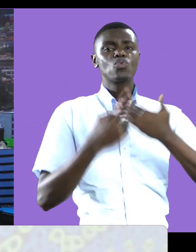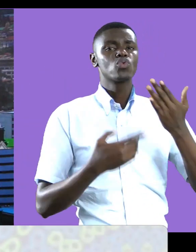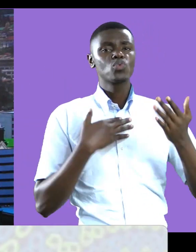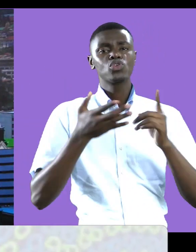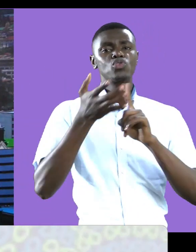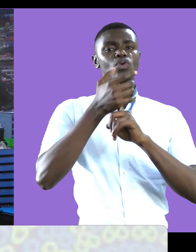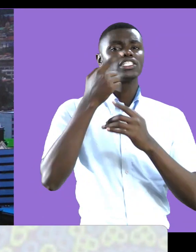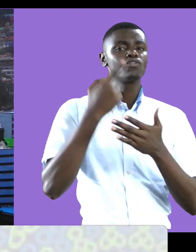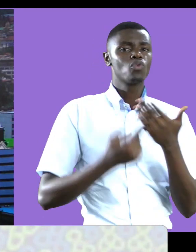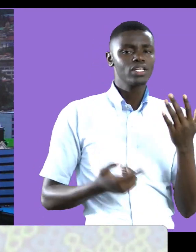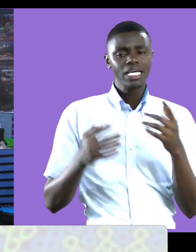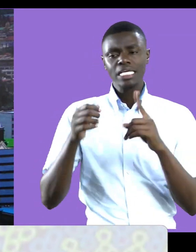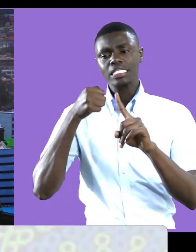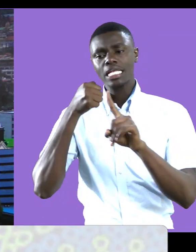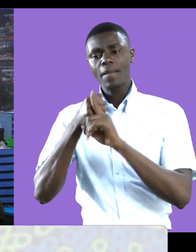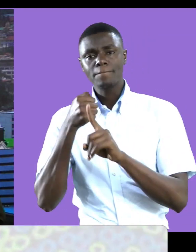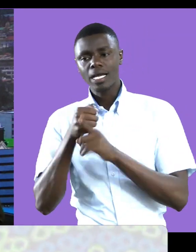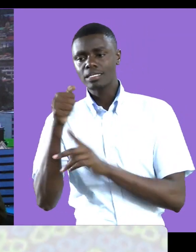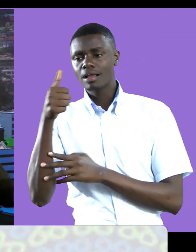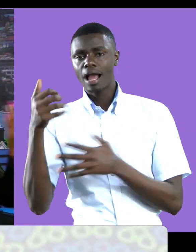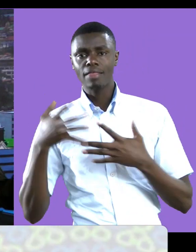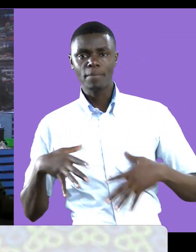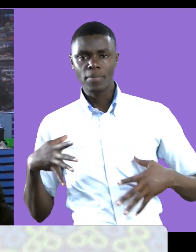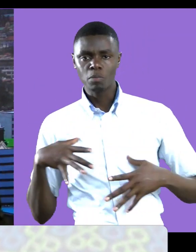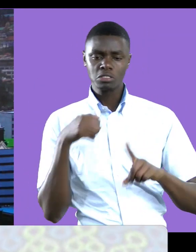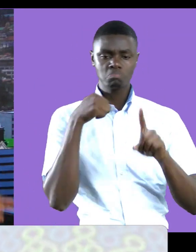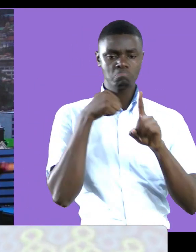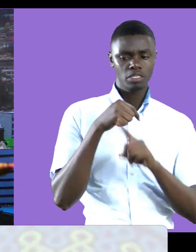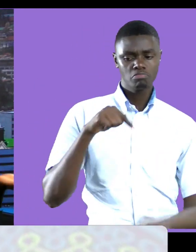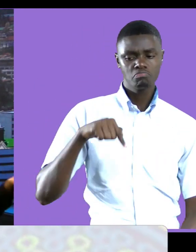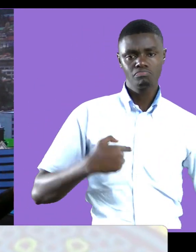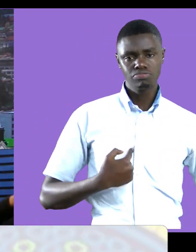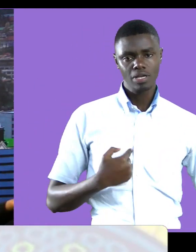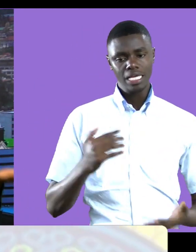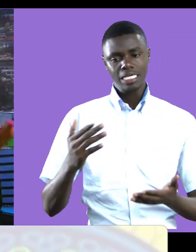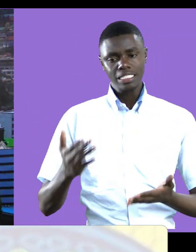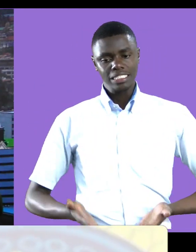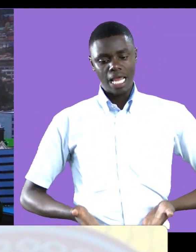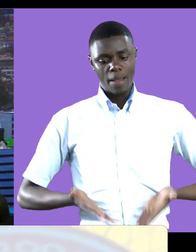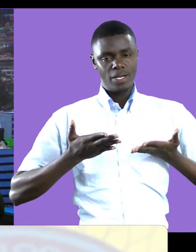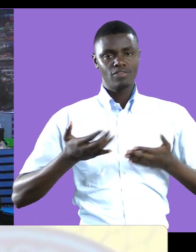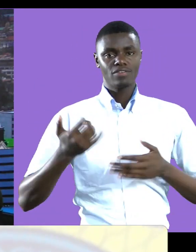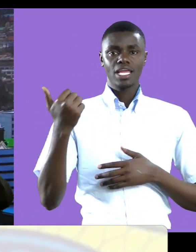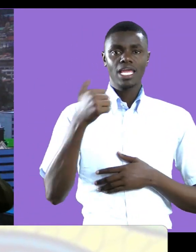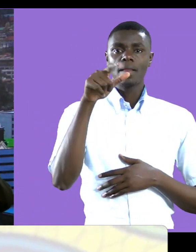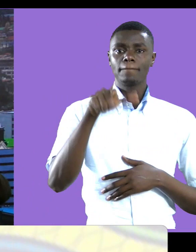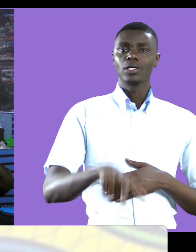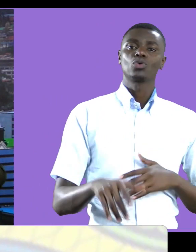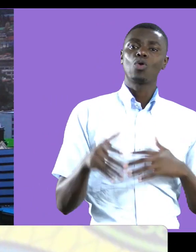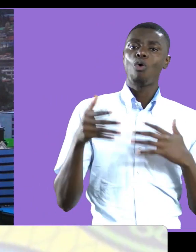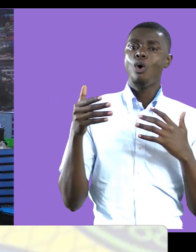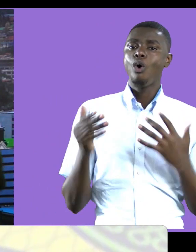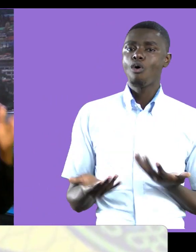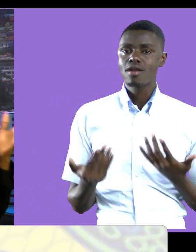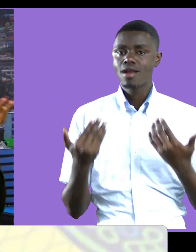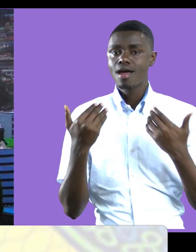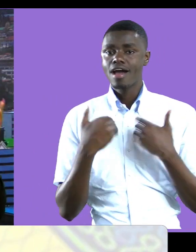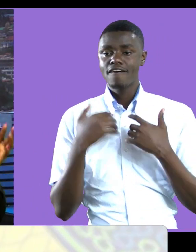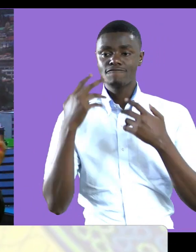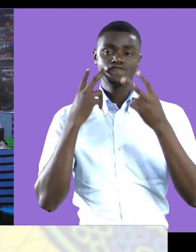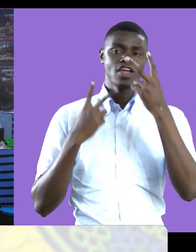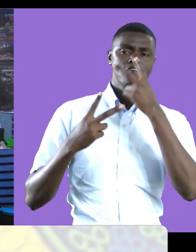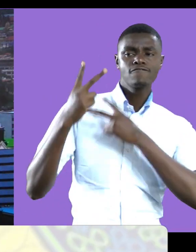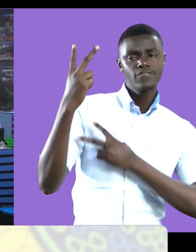it impacting other people? Right. Is it impacting oneself? Is it uplifting anyone around you, or is it having this vision